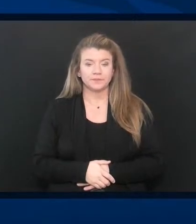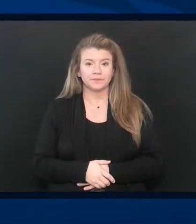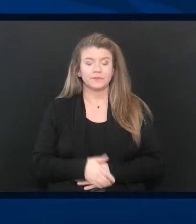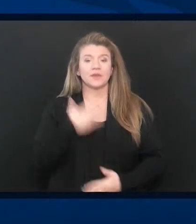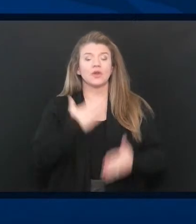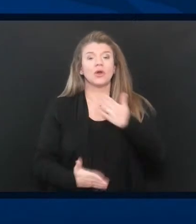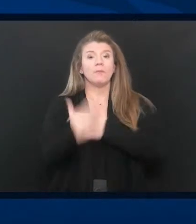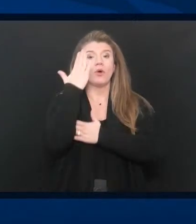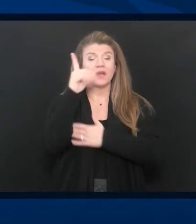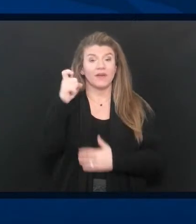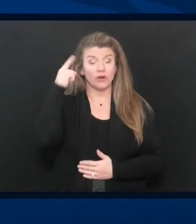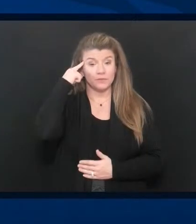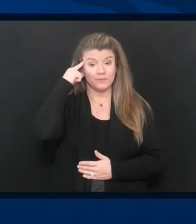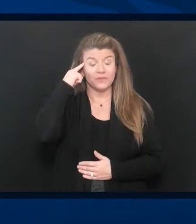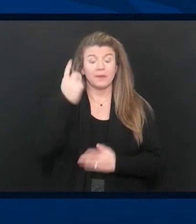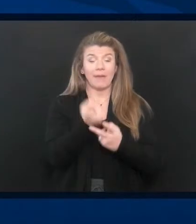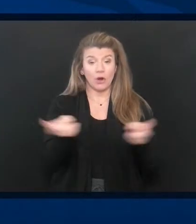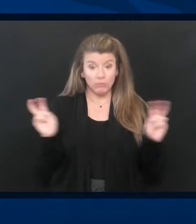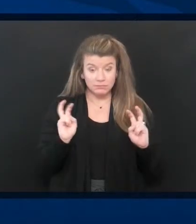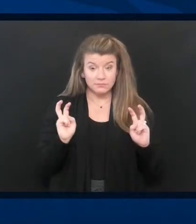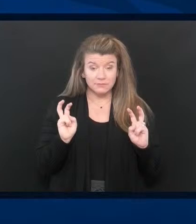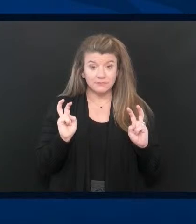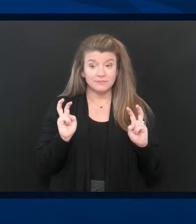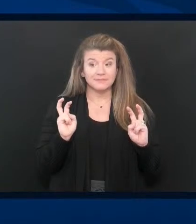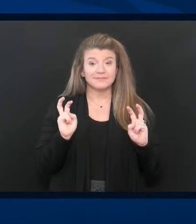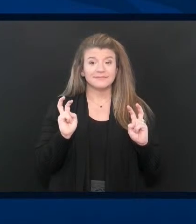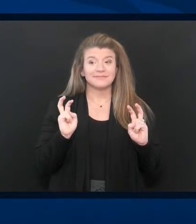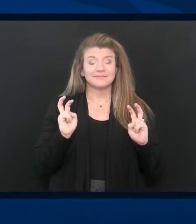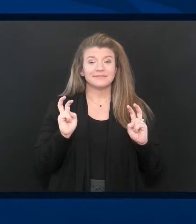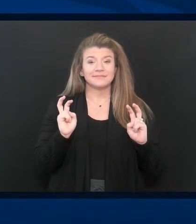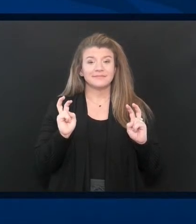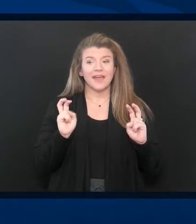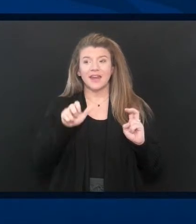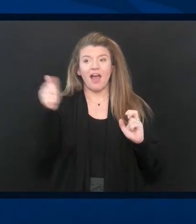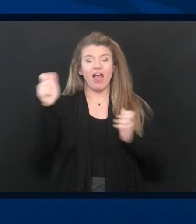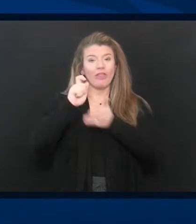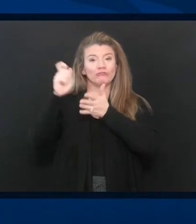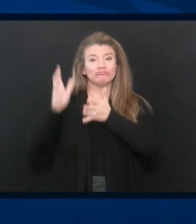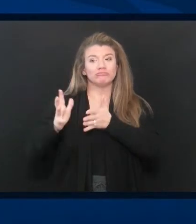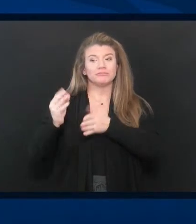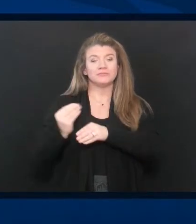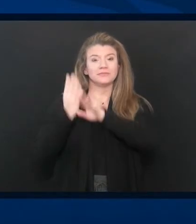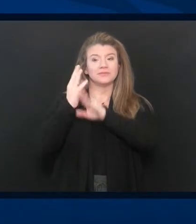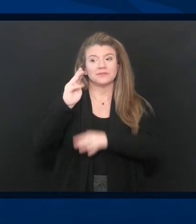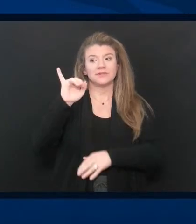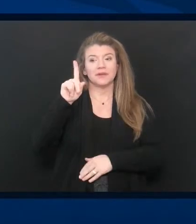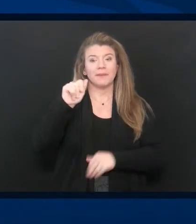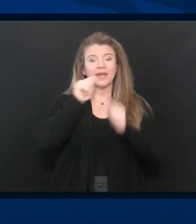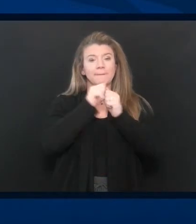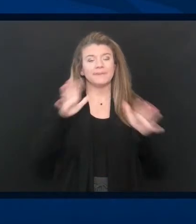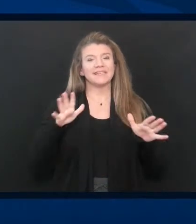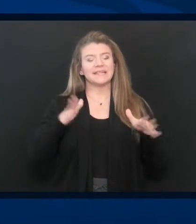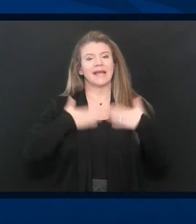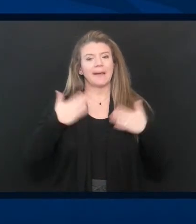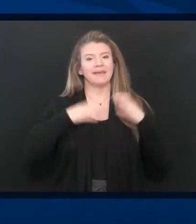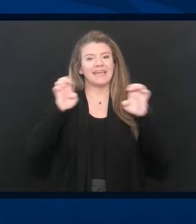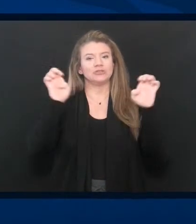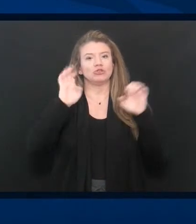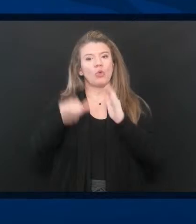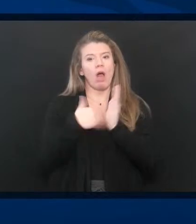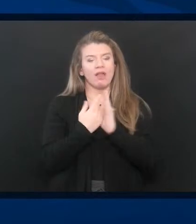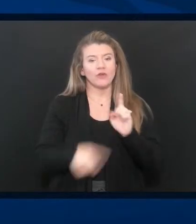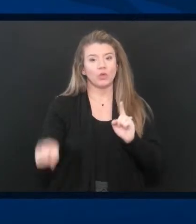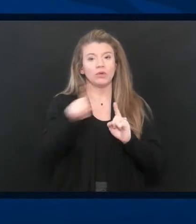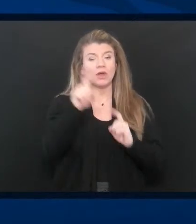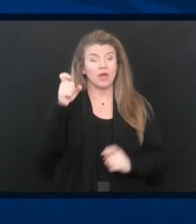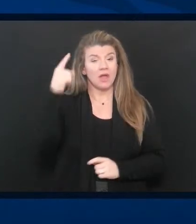Good morning, Governor, panel, fellow journalists, and West Virginians. A happy and blessed Easter to all of you.